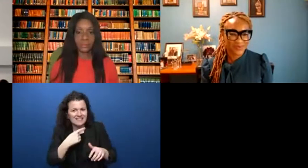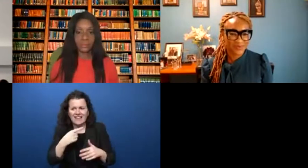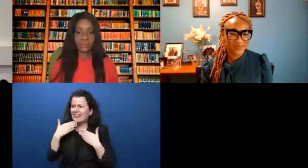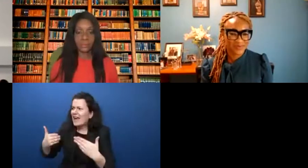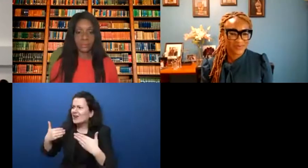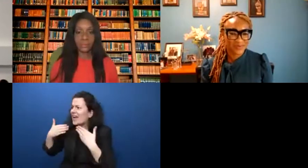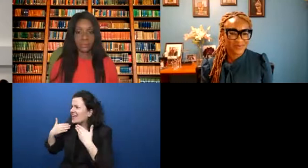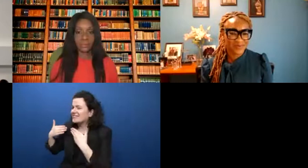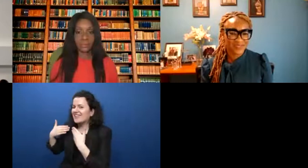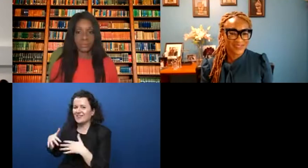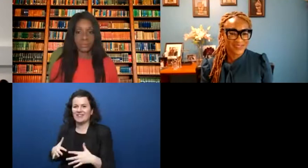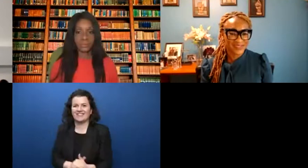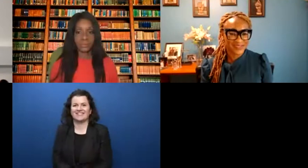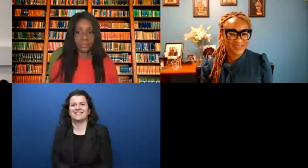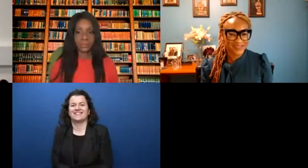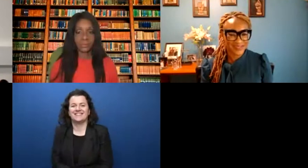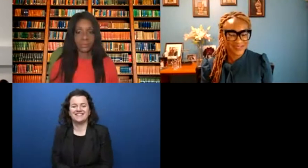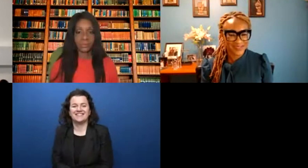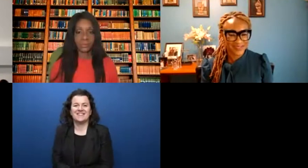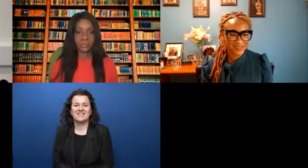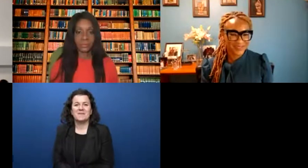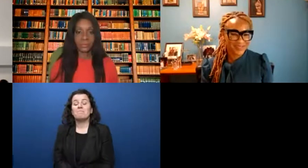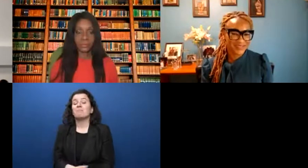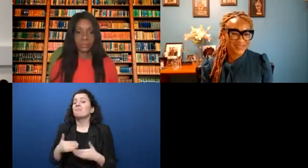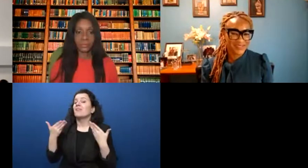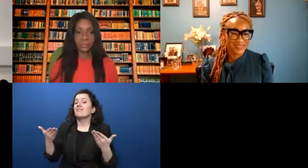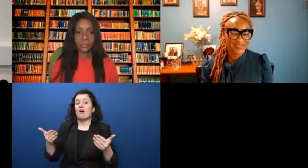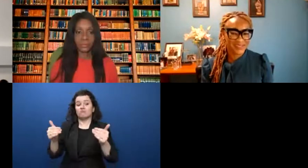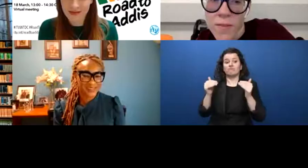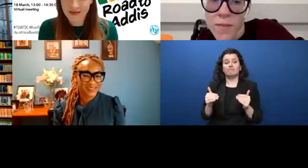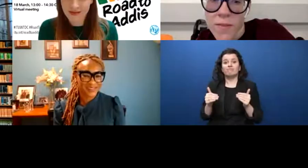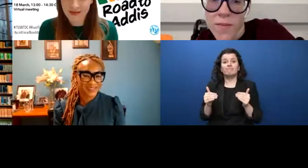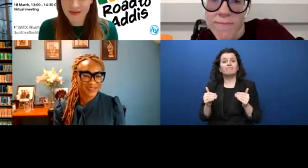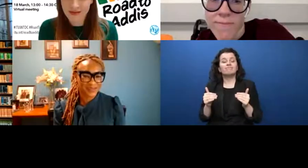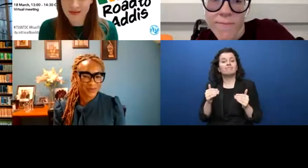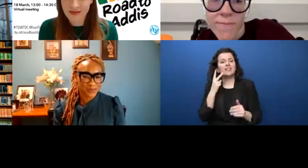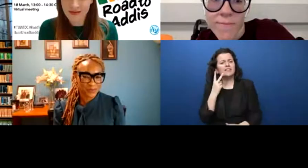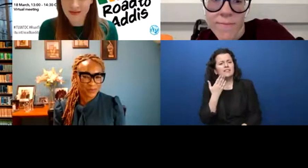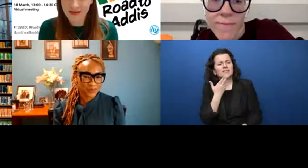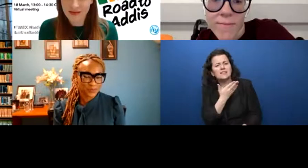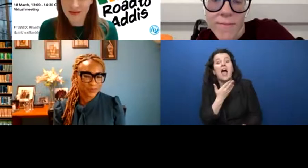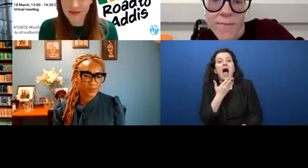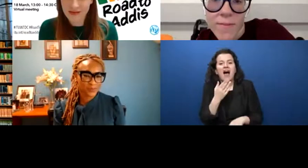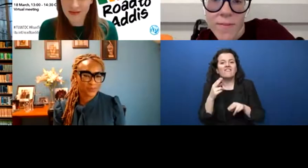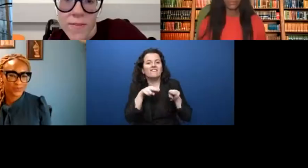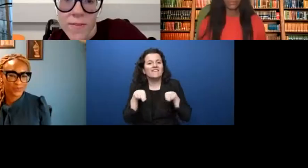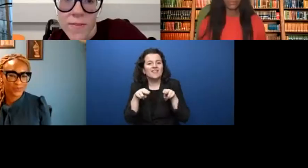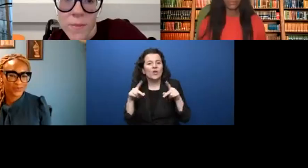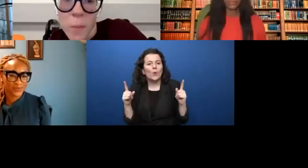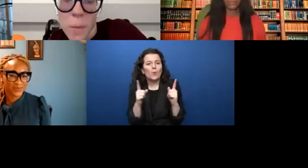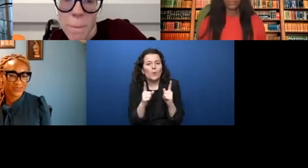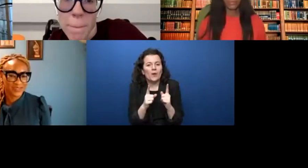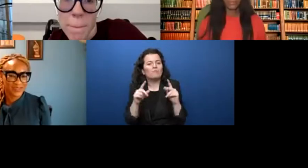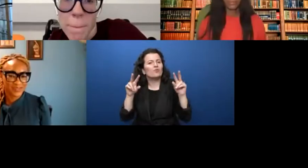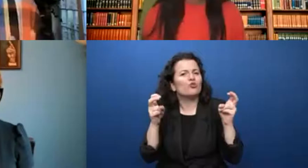thank you, thank you. So now we're going to move into a quick segment where we're going to look at a short video on the digital